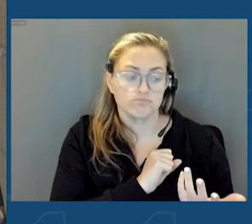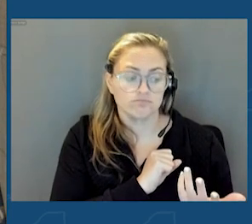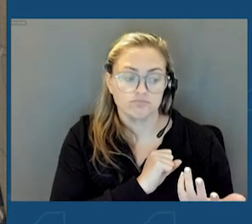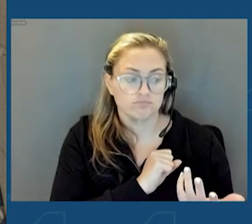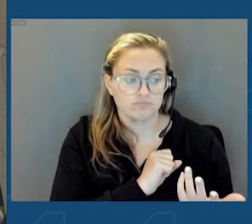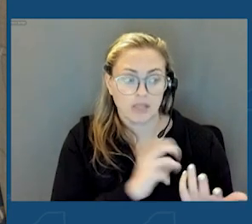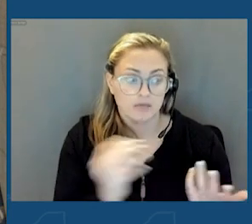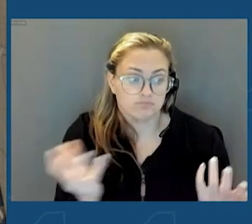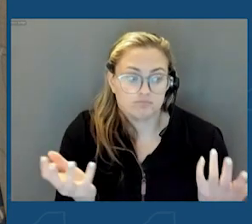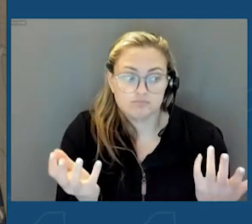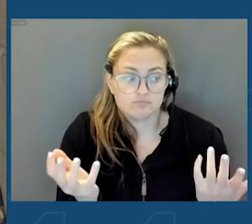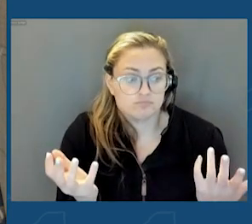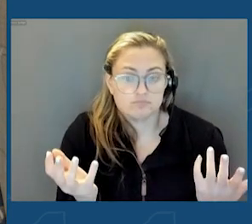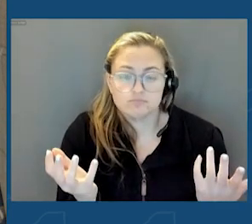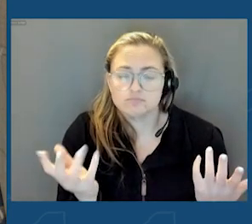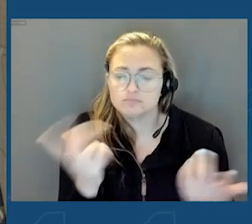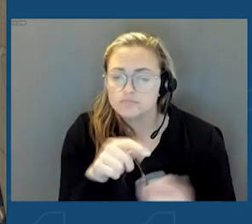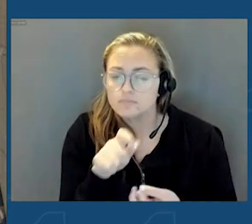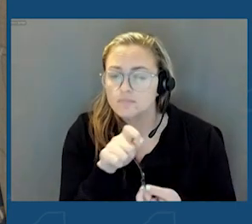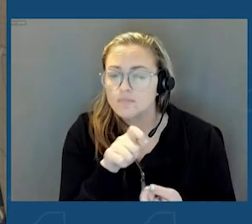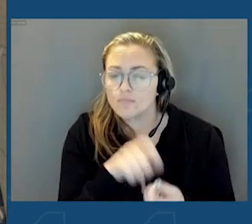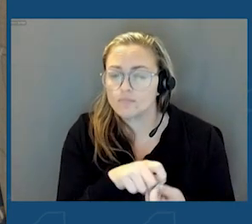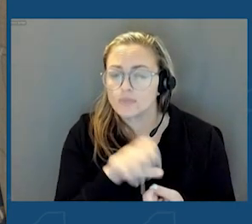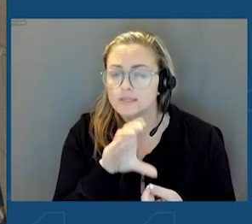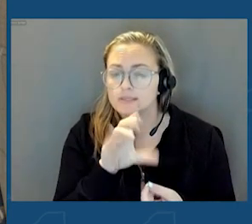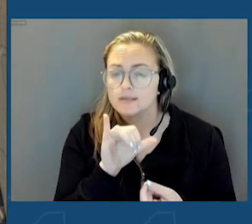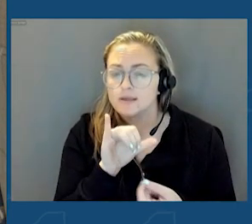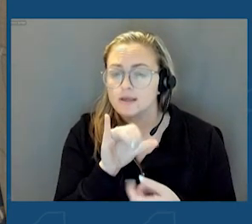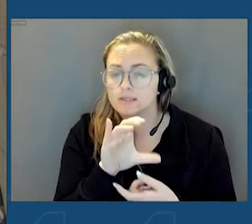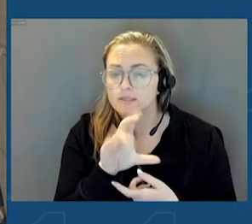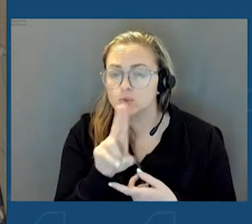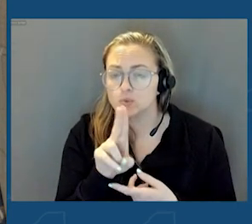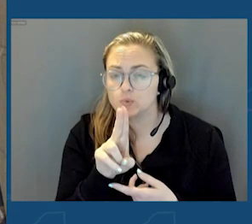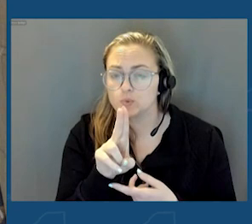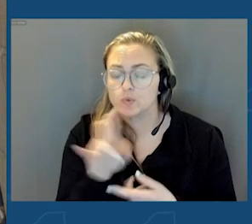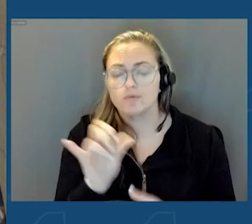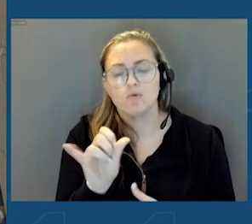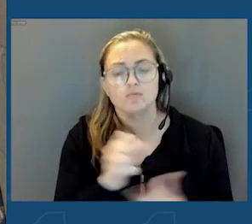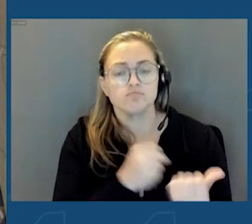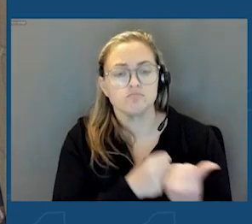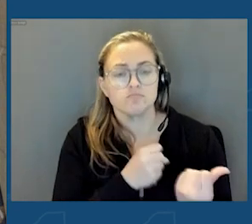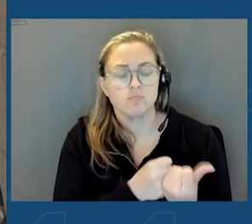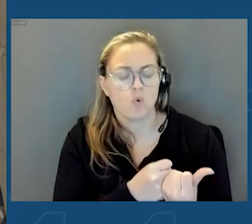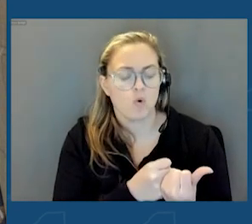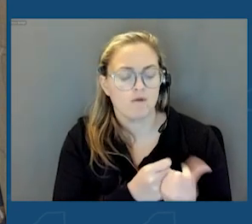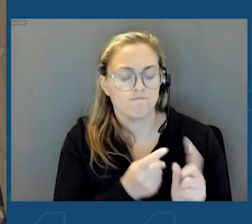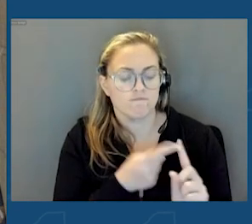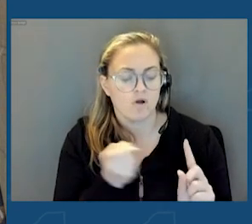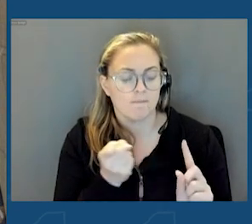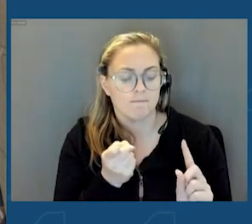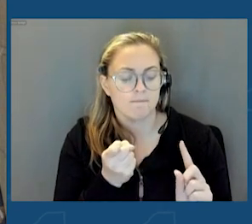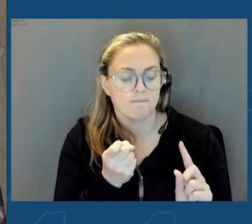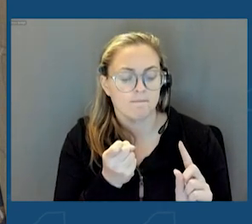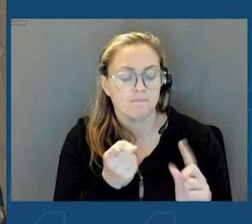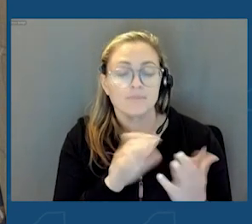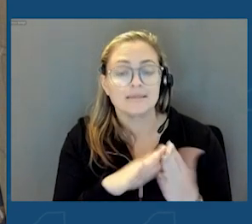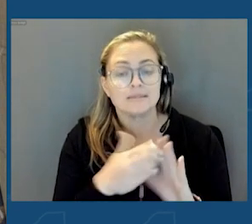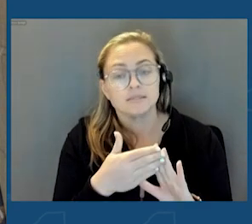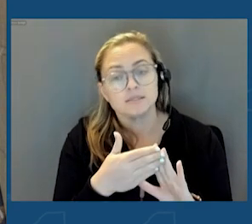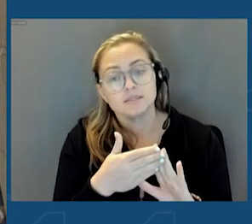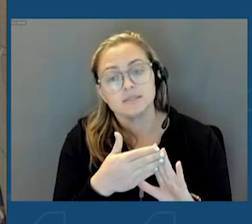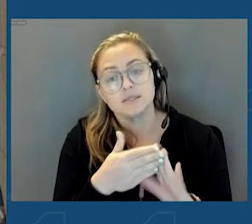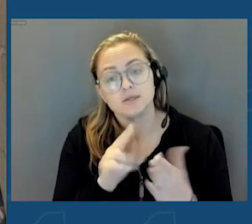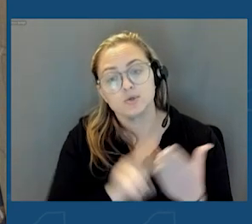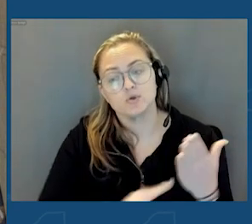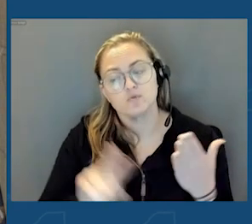and particularly CICU, as well as the support we received from the City University of New